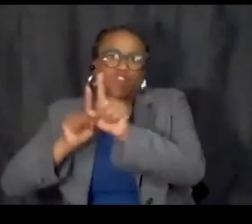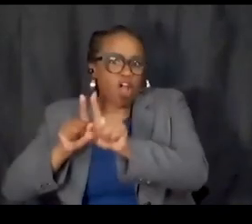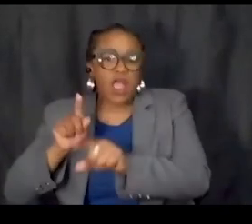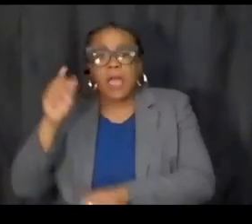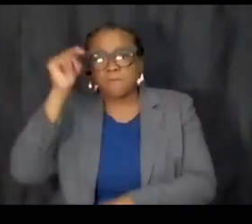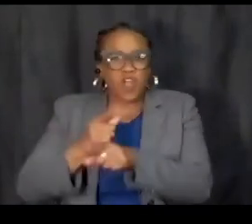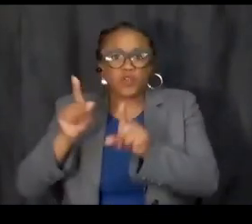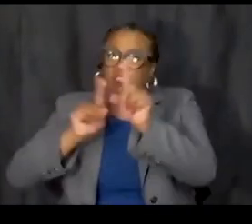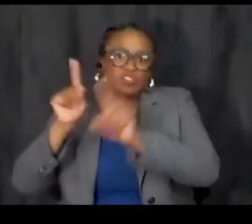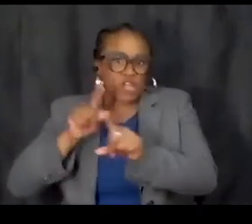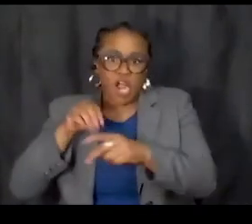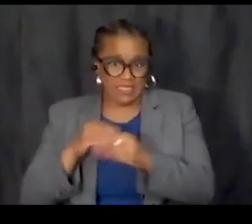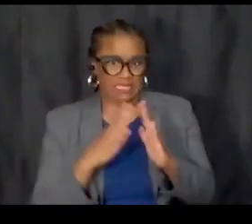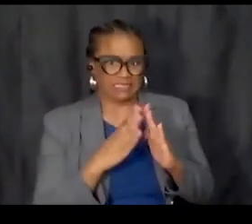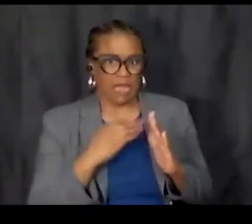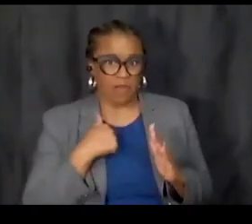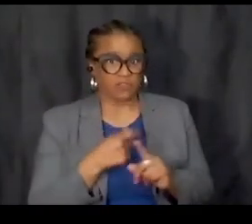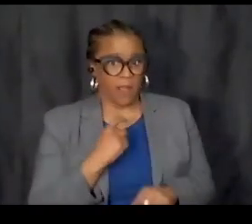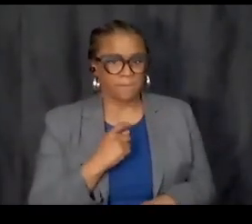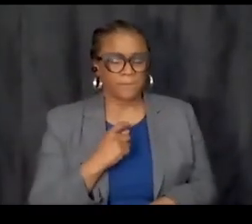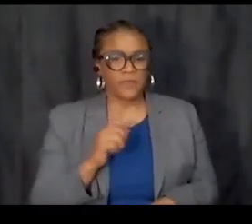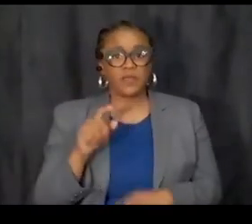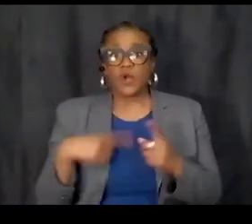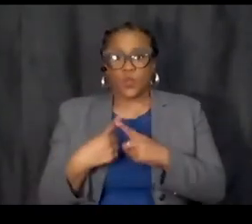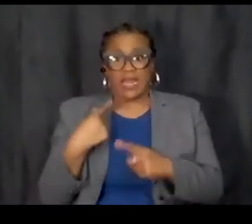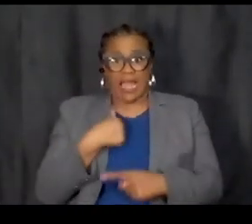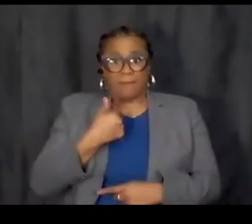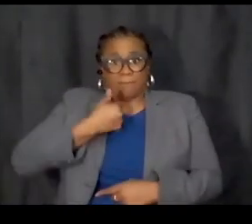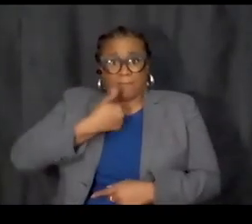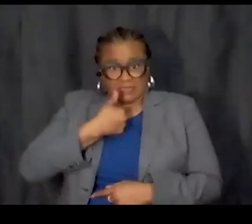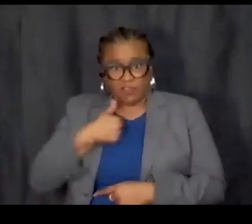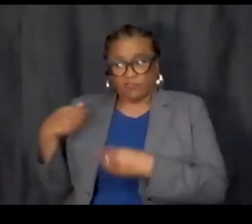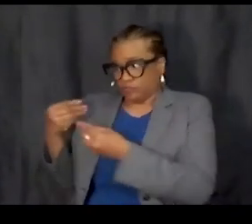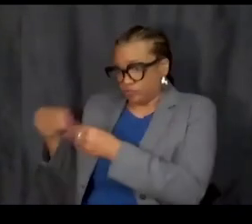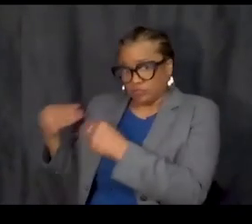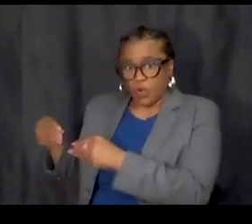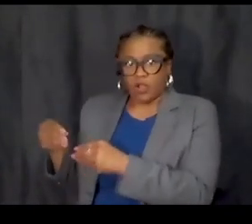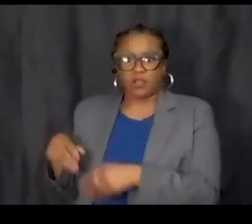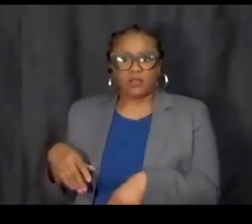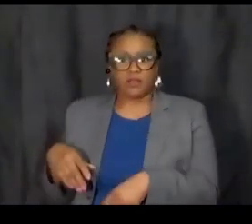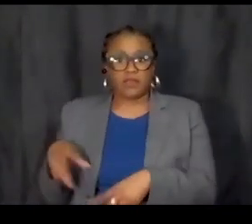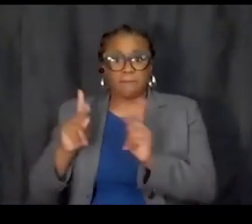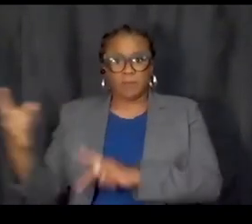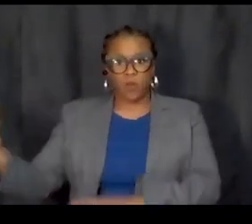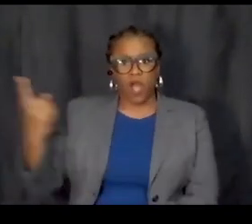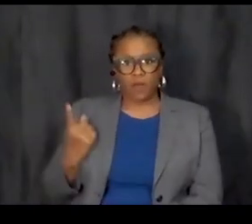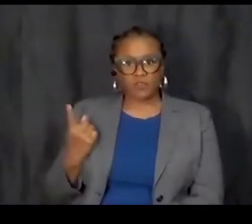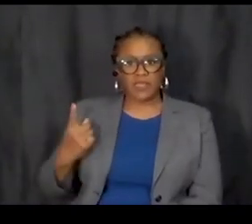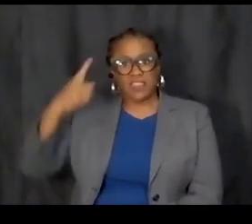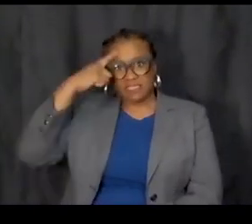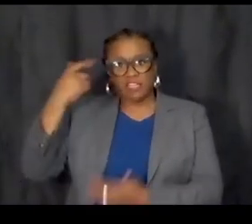from. But when I'm at the grocery store and someone walks up to me and thinks they're trying to help, like,